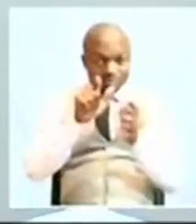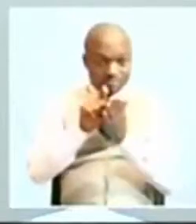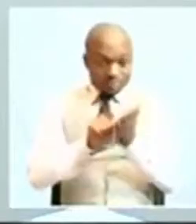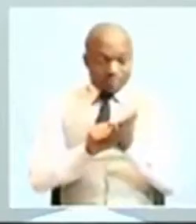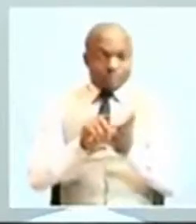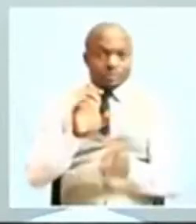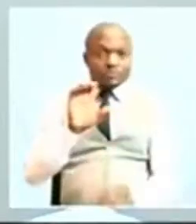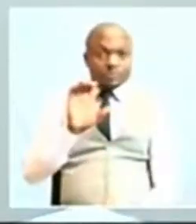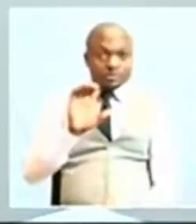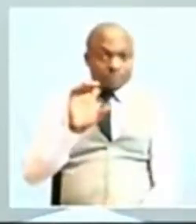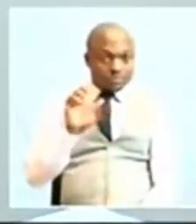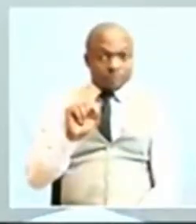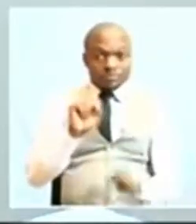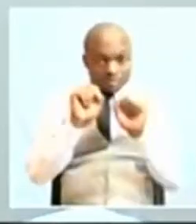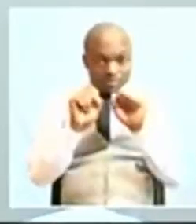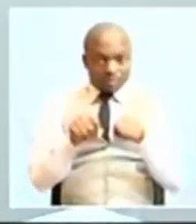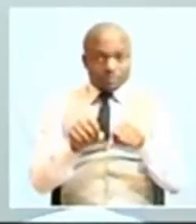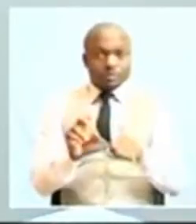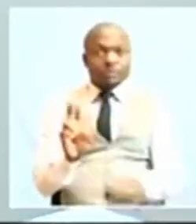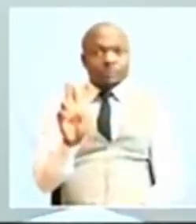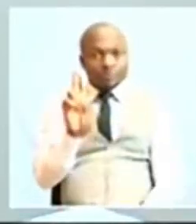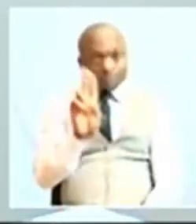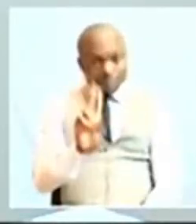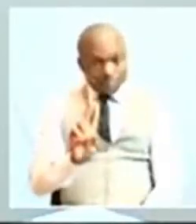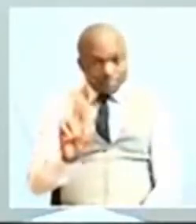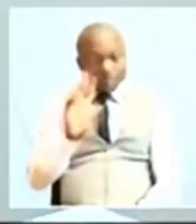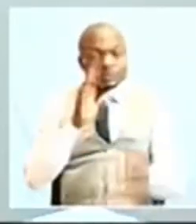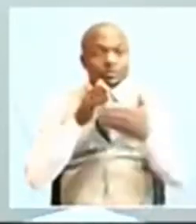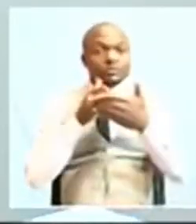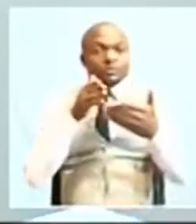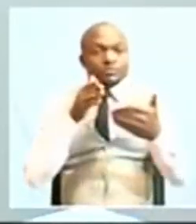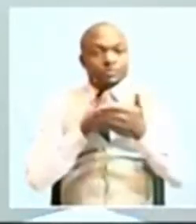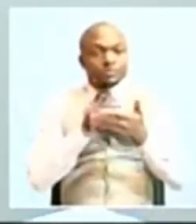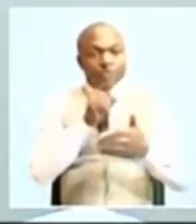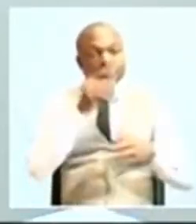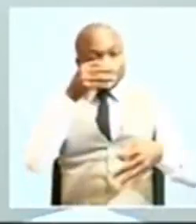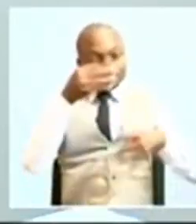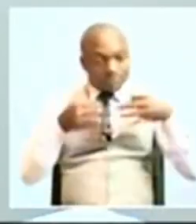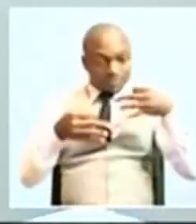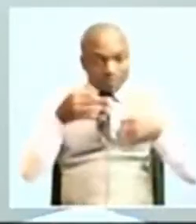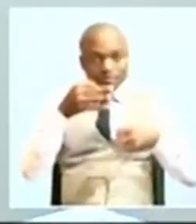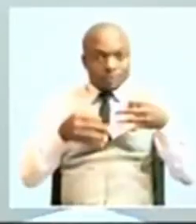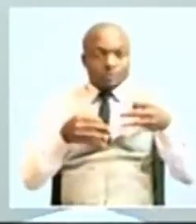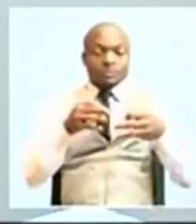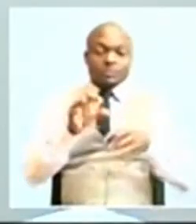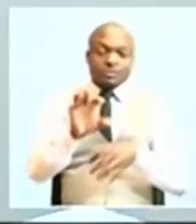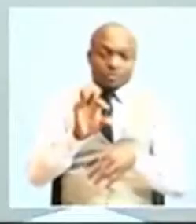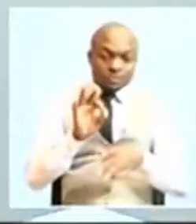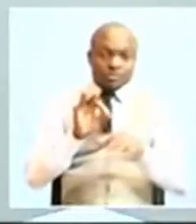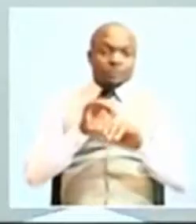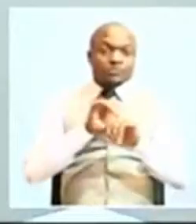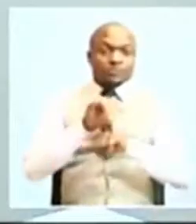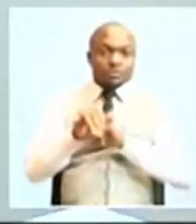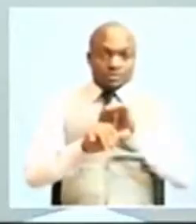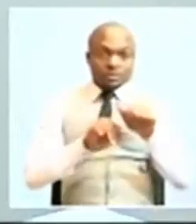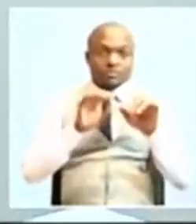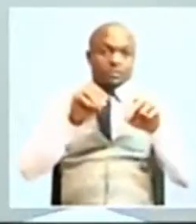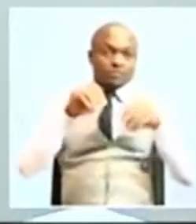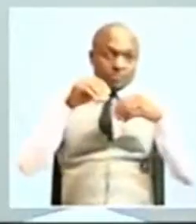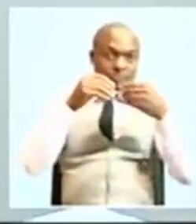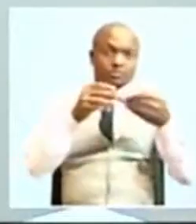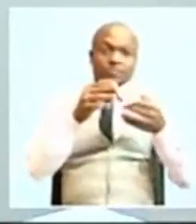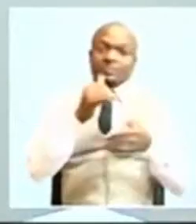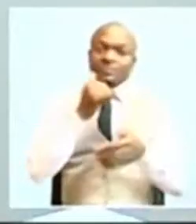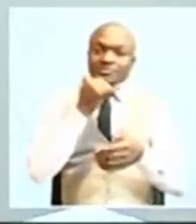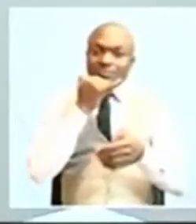yes, can be used against you if you willfully or deliberately choose to mislead or to give false